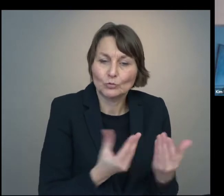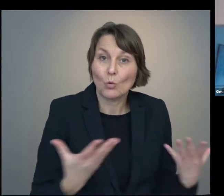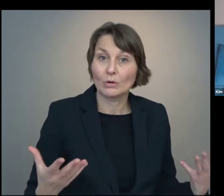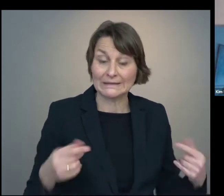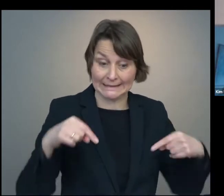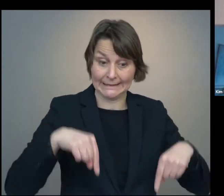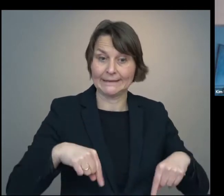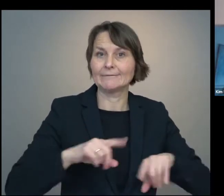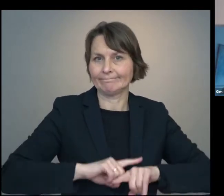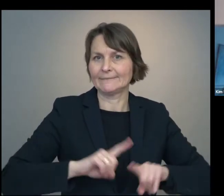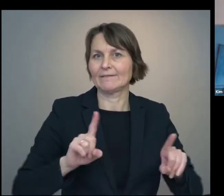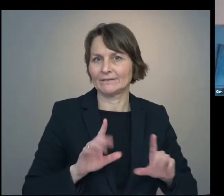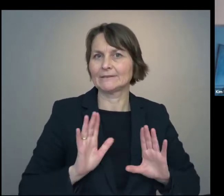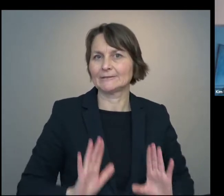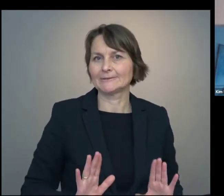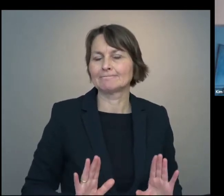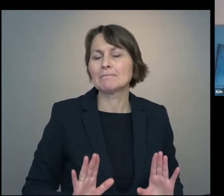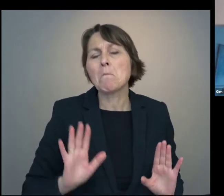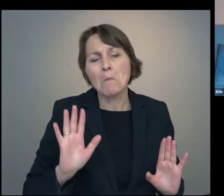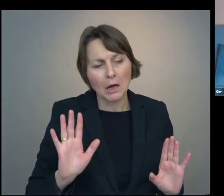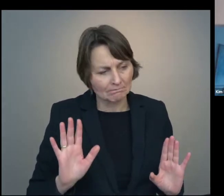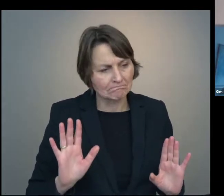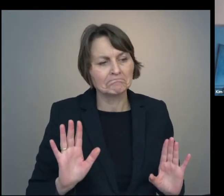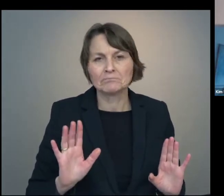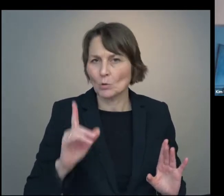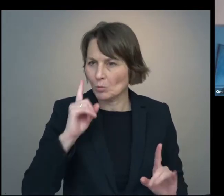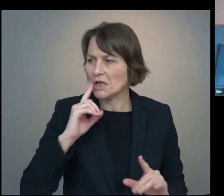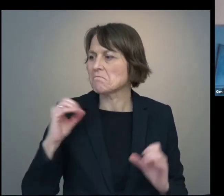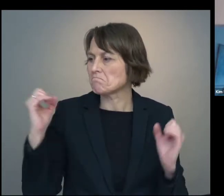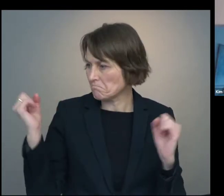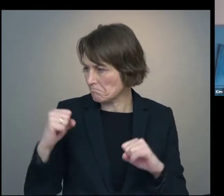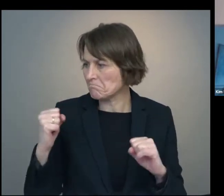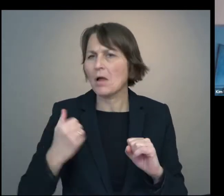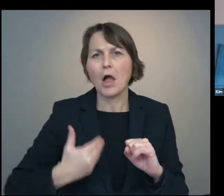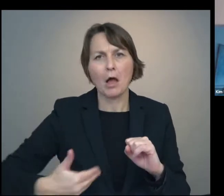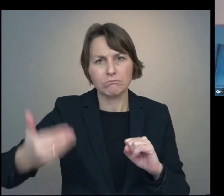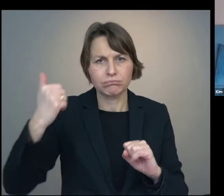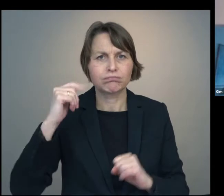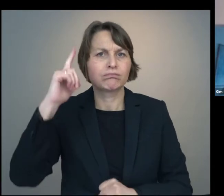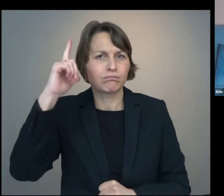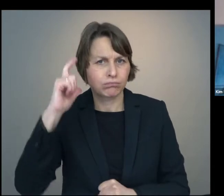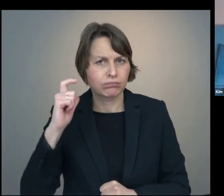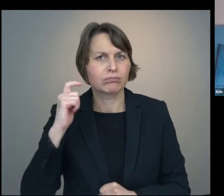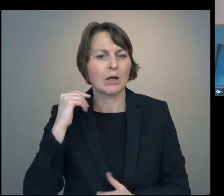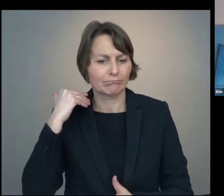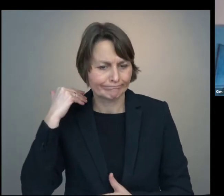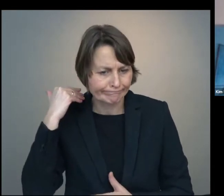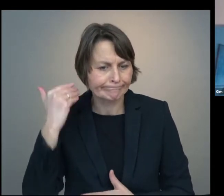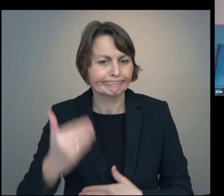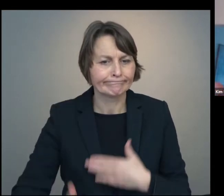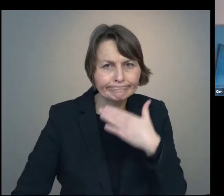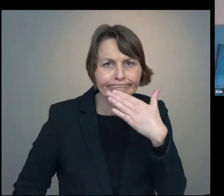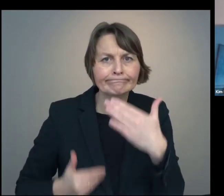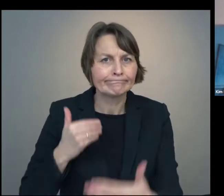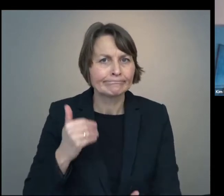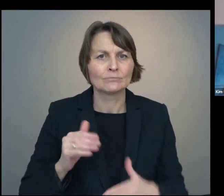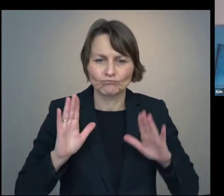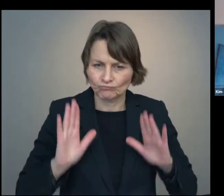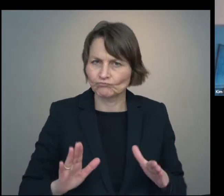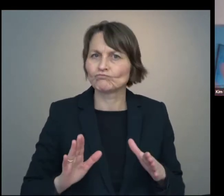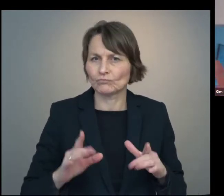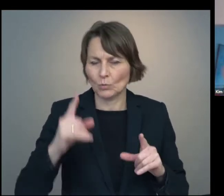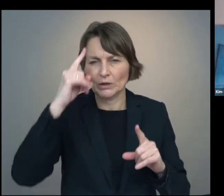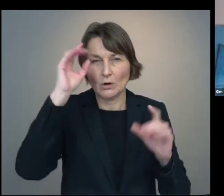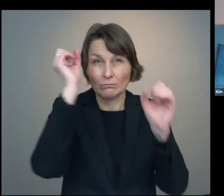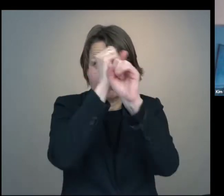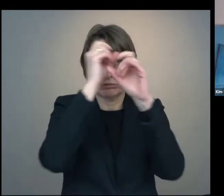that we are using, but this is the one that we are using. That's how it started historically, and